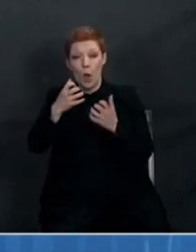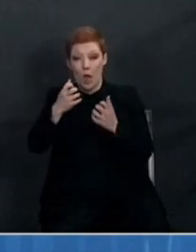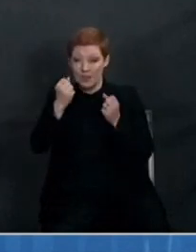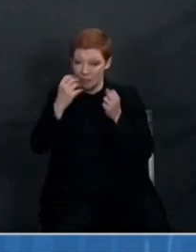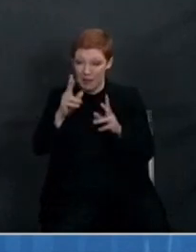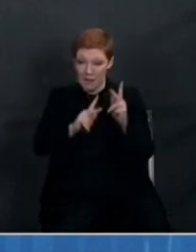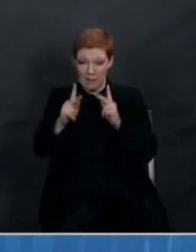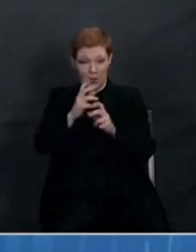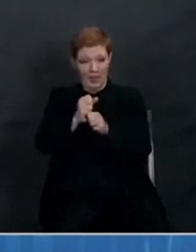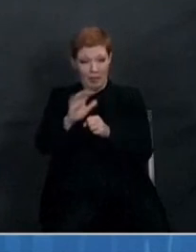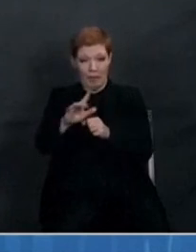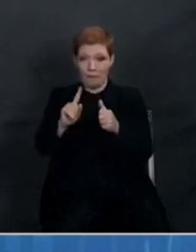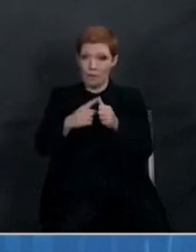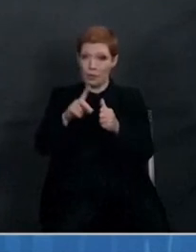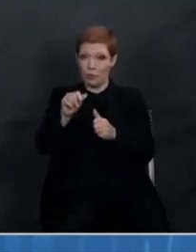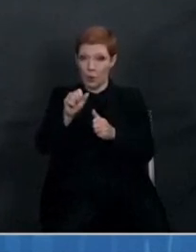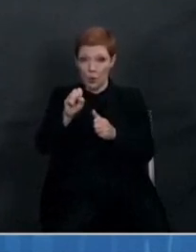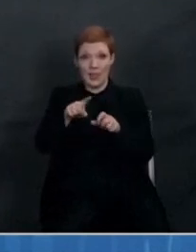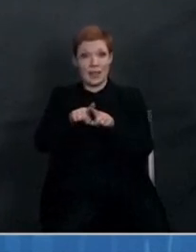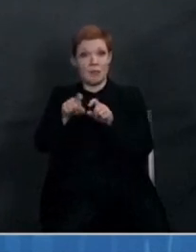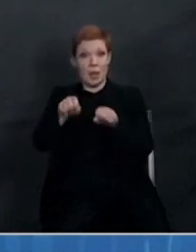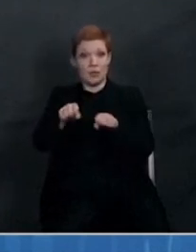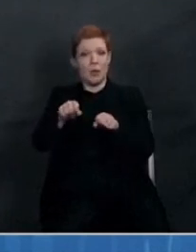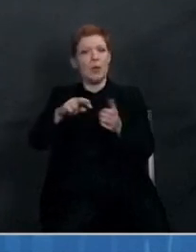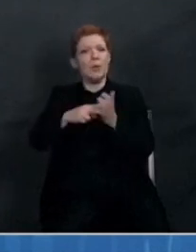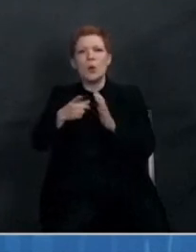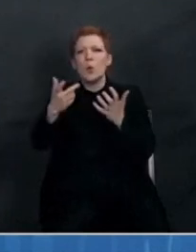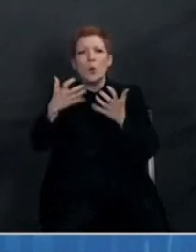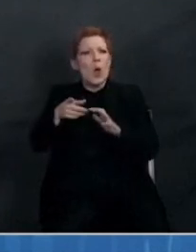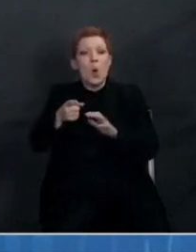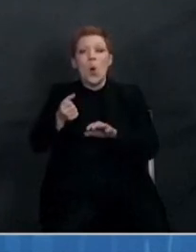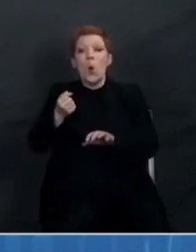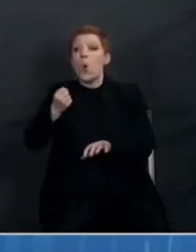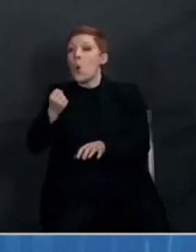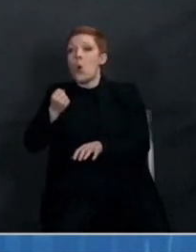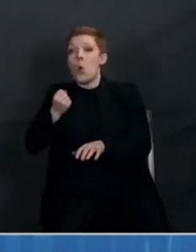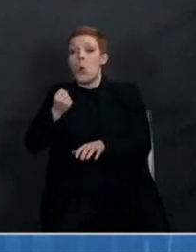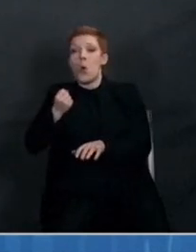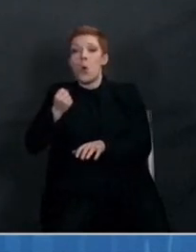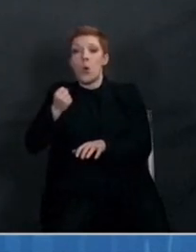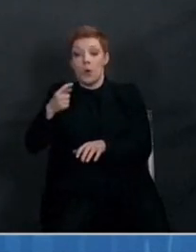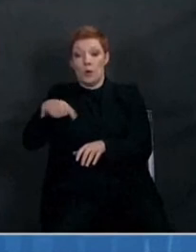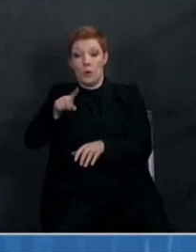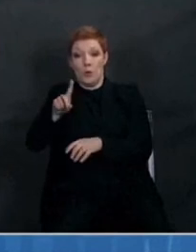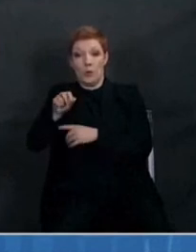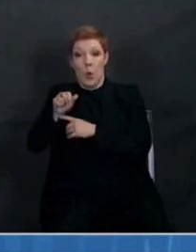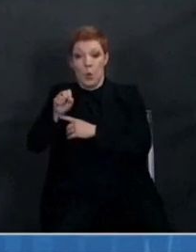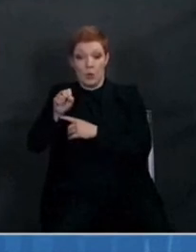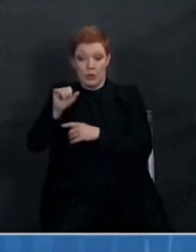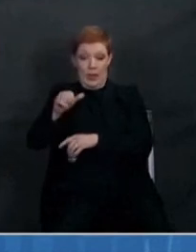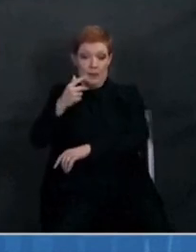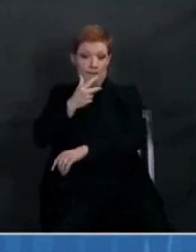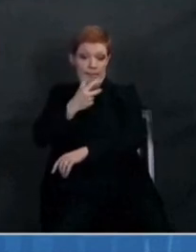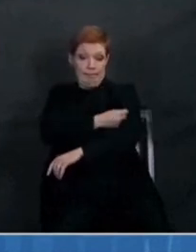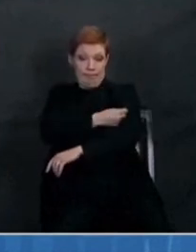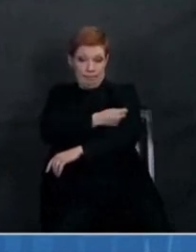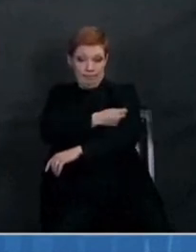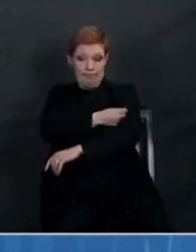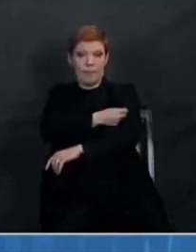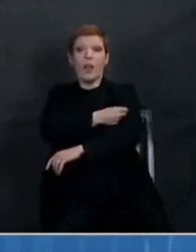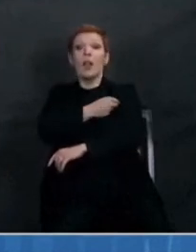possible means rather than holding back on doses that would be designated for the